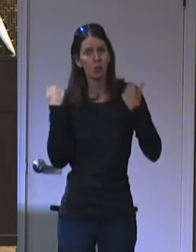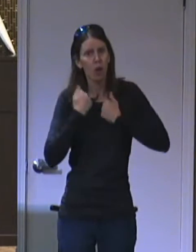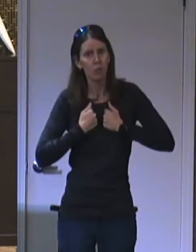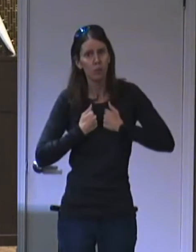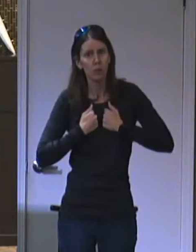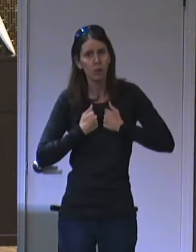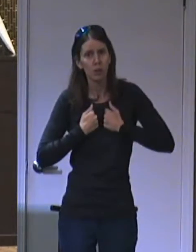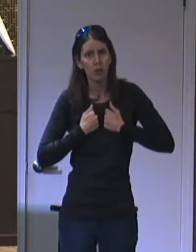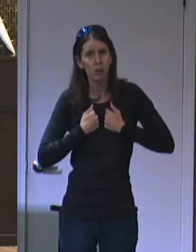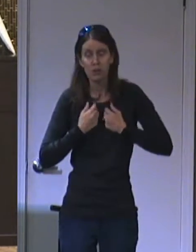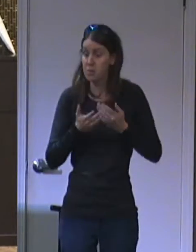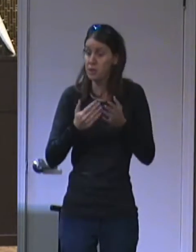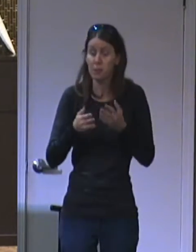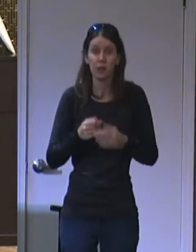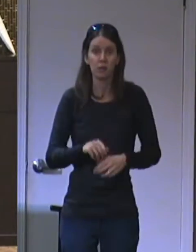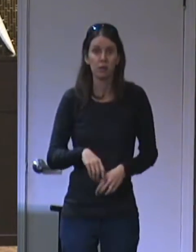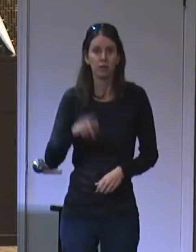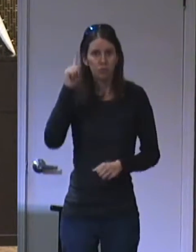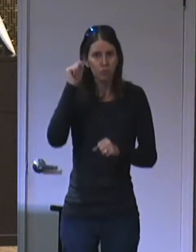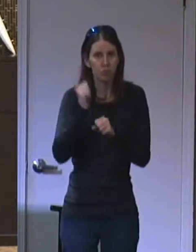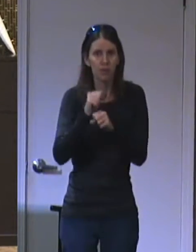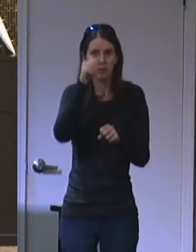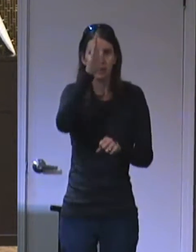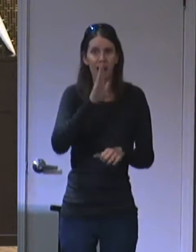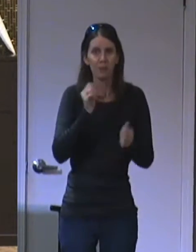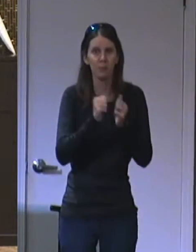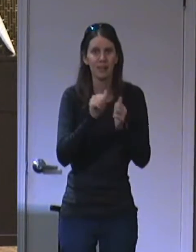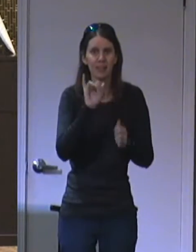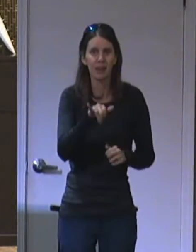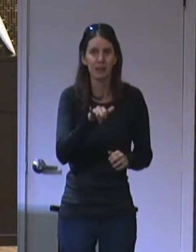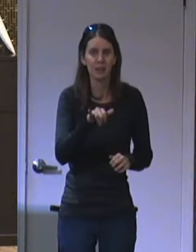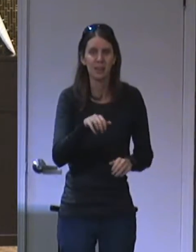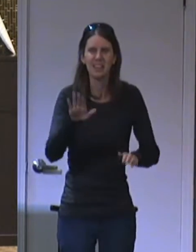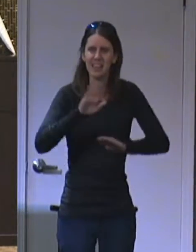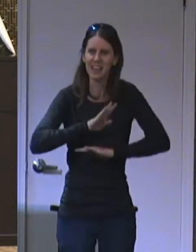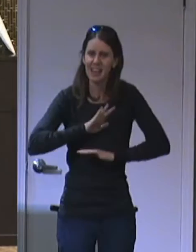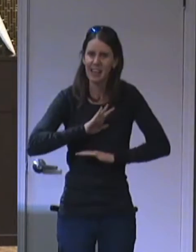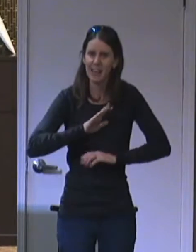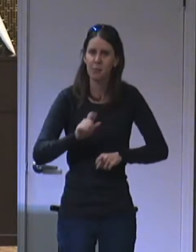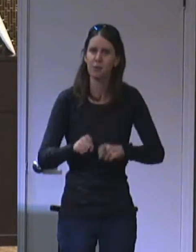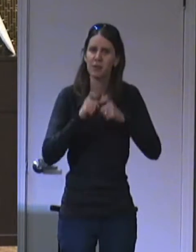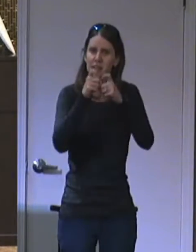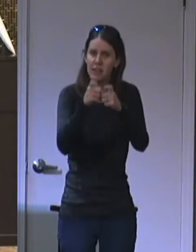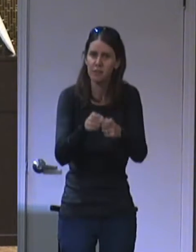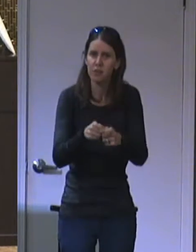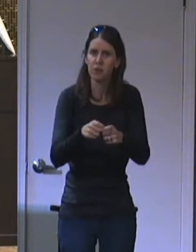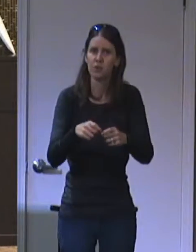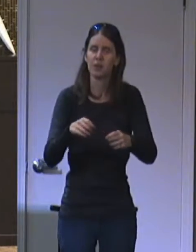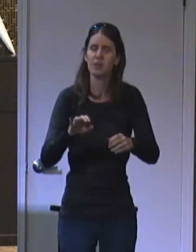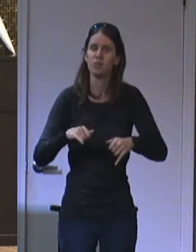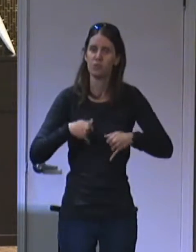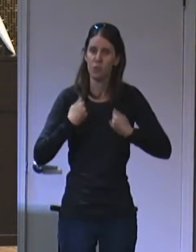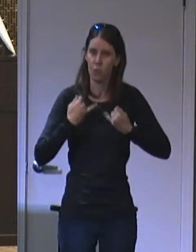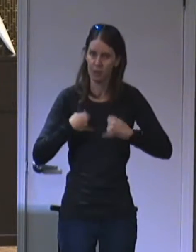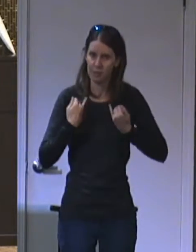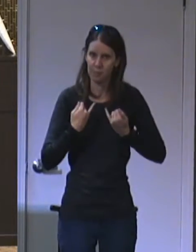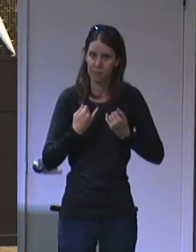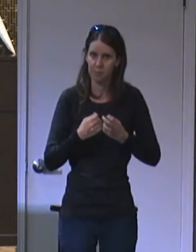matter. Let's trust God with it. And He says, that contentment will bring a joy in your life